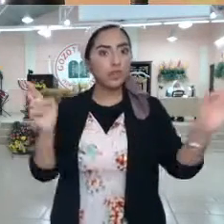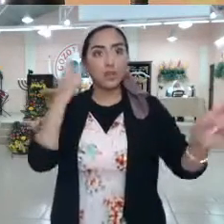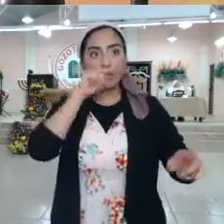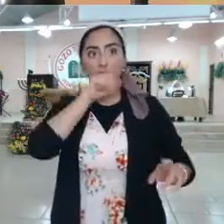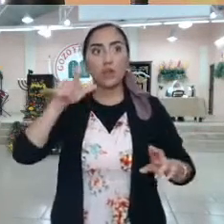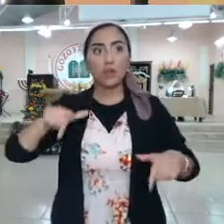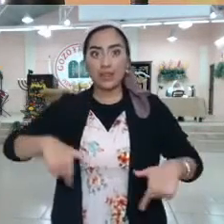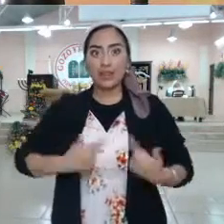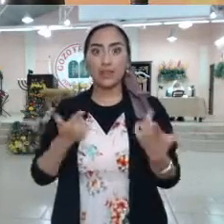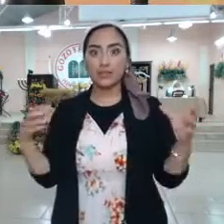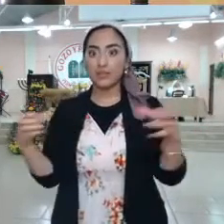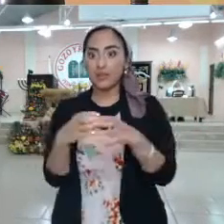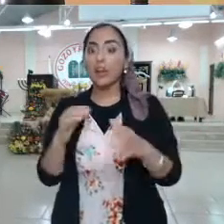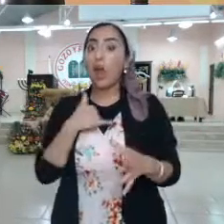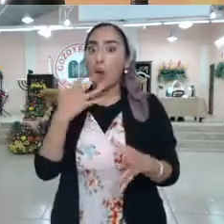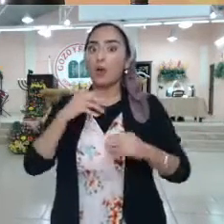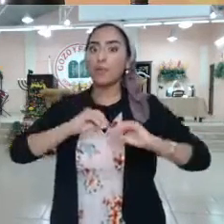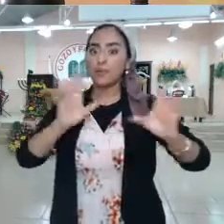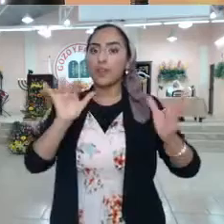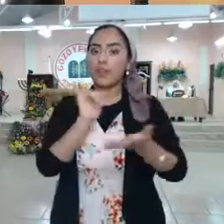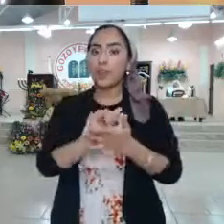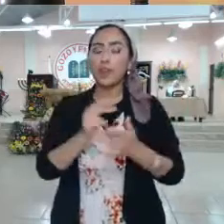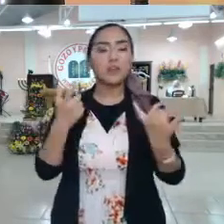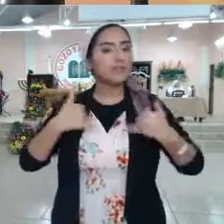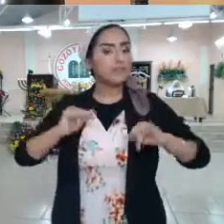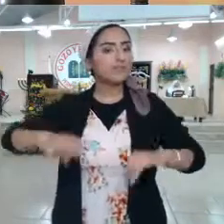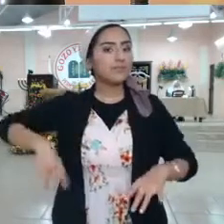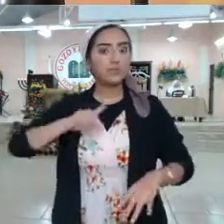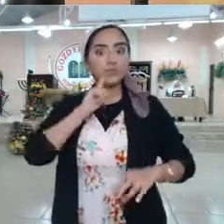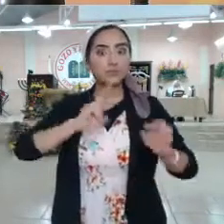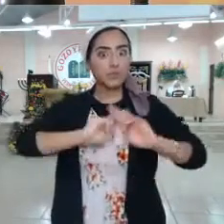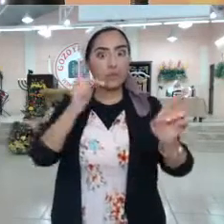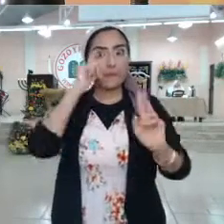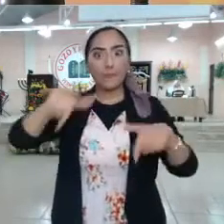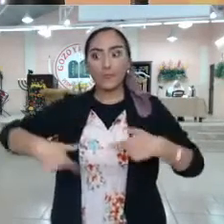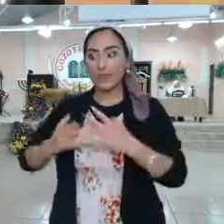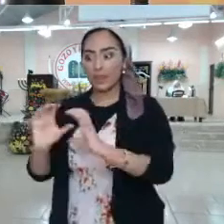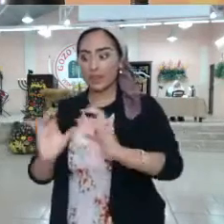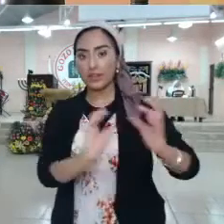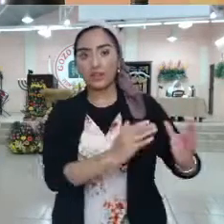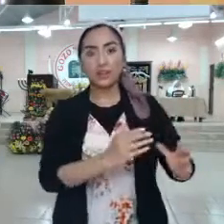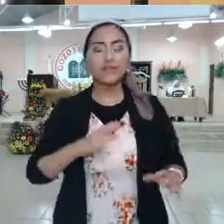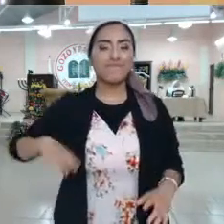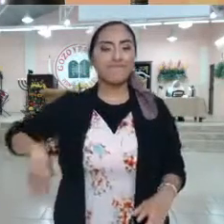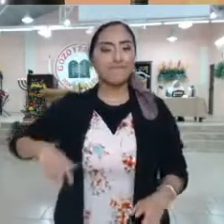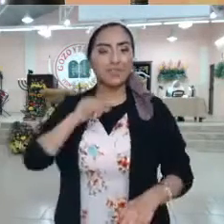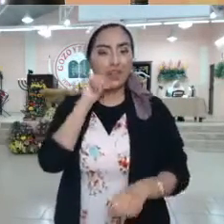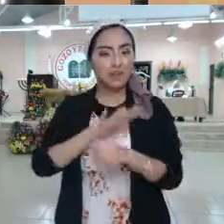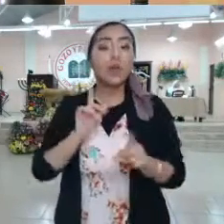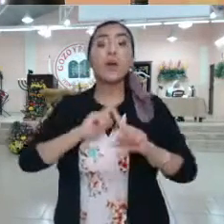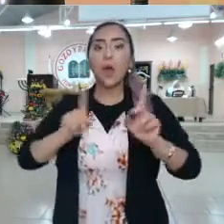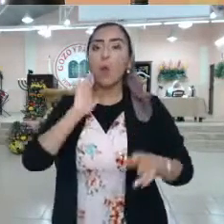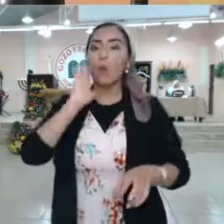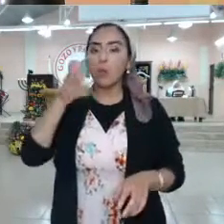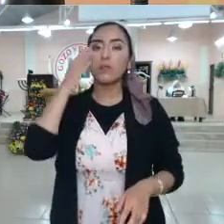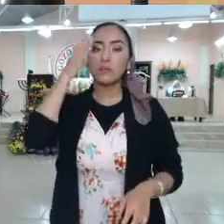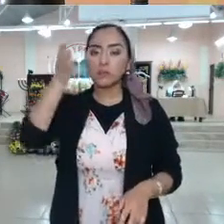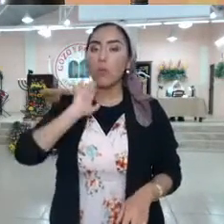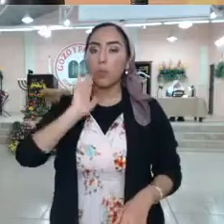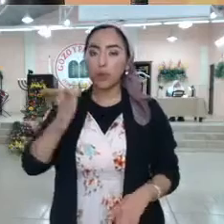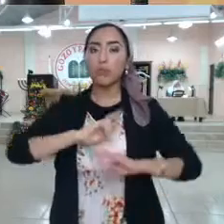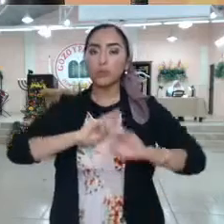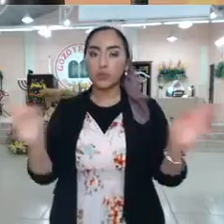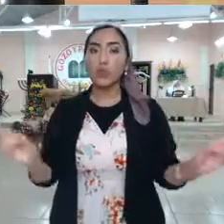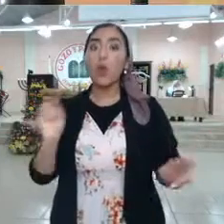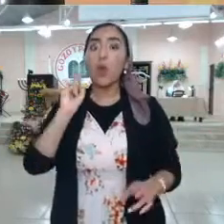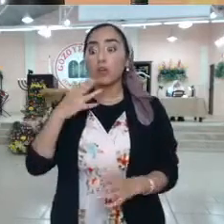the people is not ready yet to live in community, and I want to clarify that the people is not ready to live in a community,